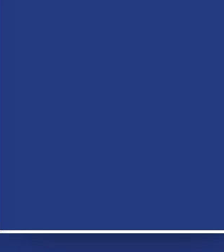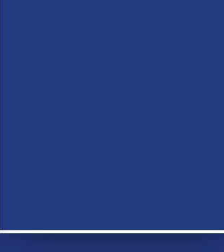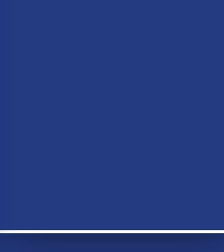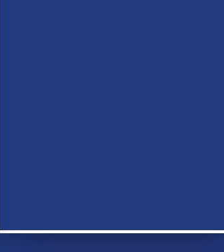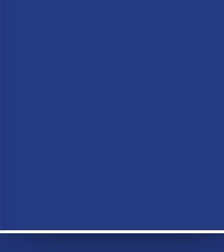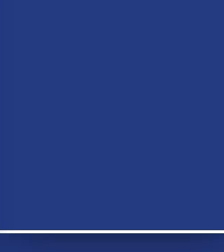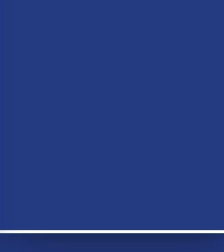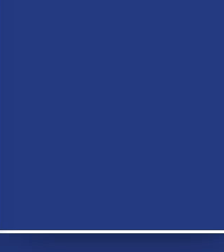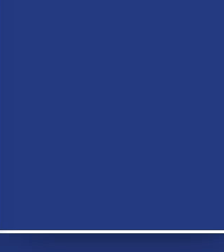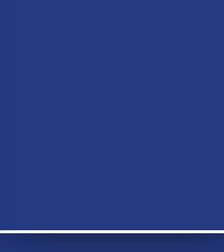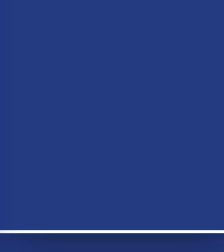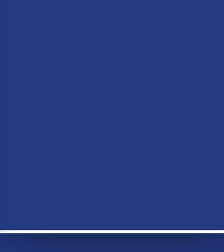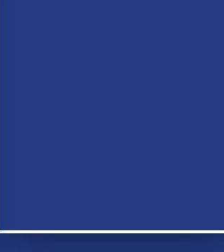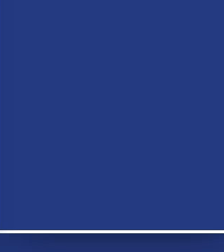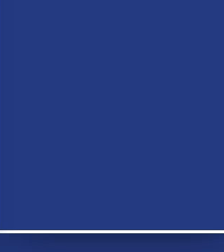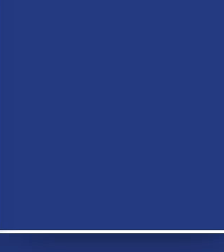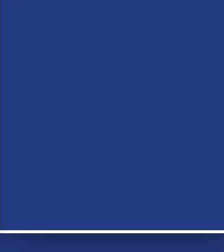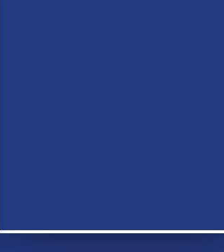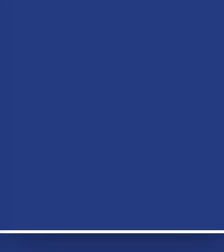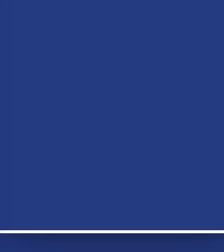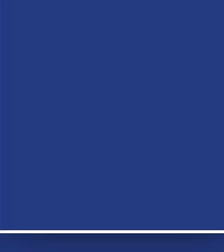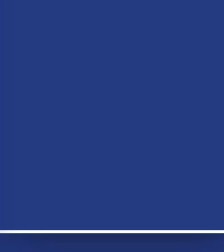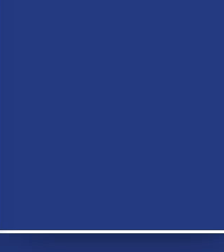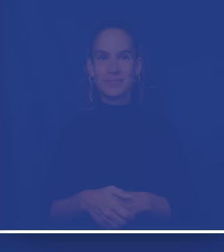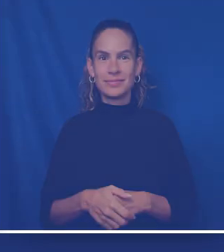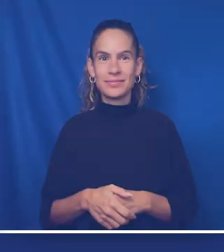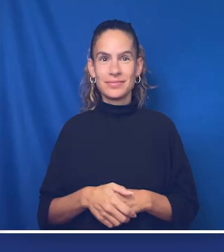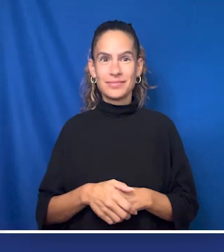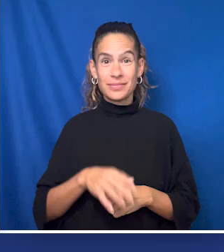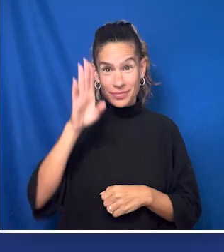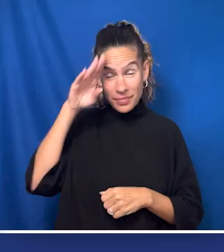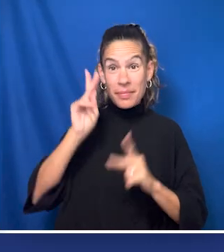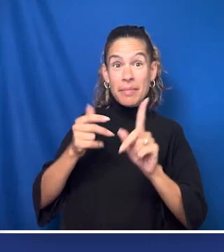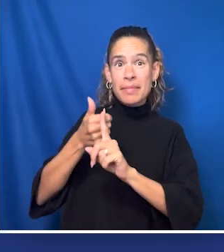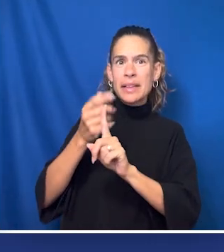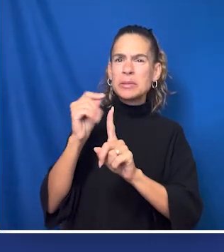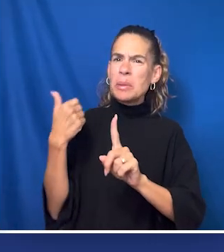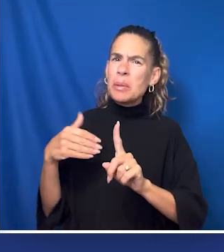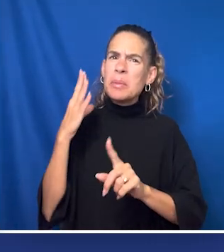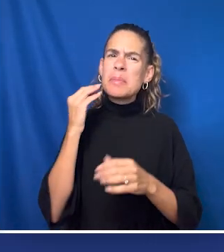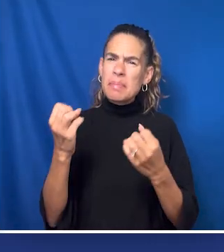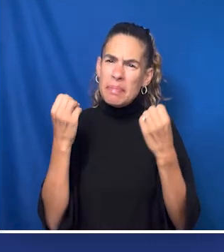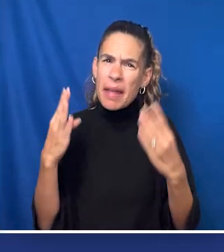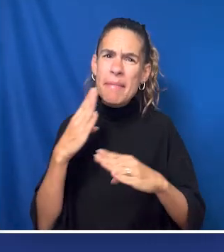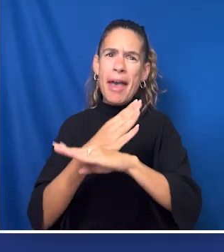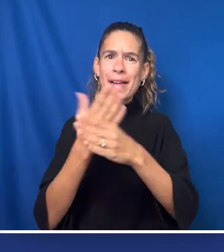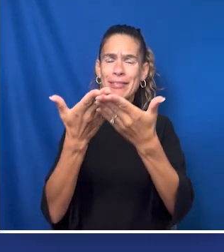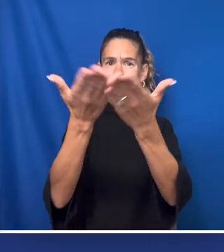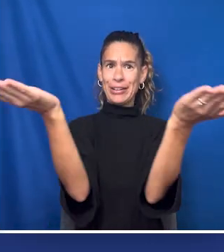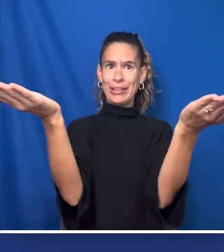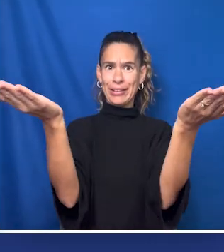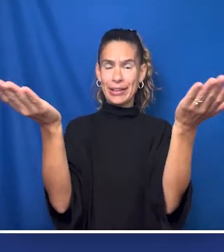How to Be Your Own Advocate. Animated characters appear throughout the video, showing the concepts that the narrator explains. People